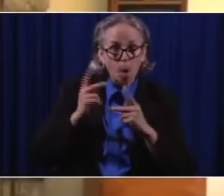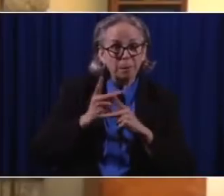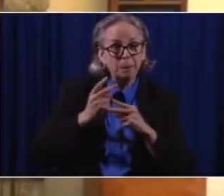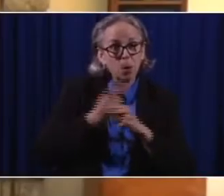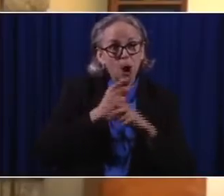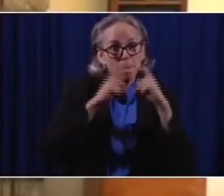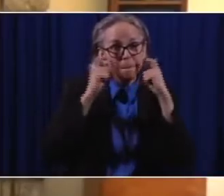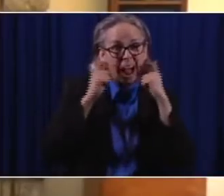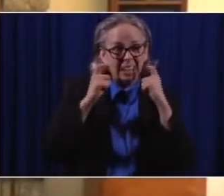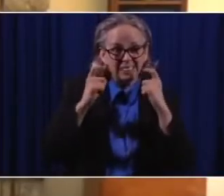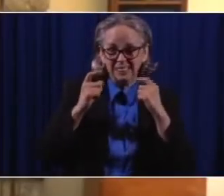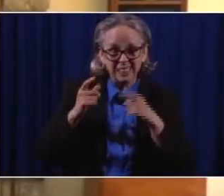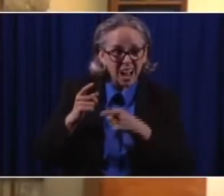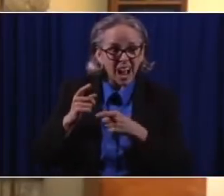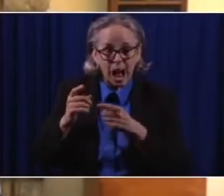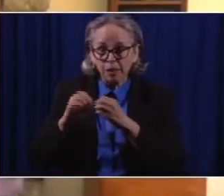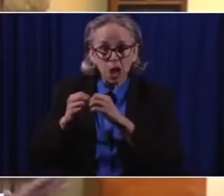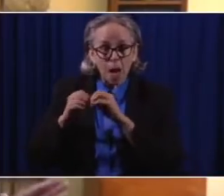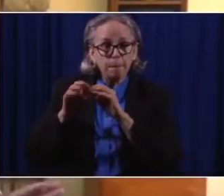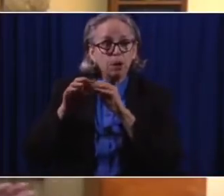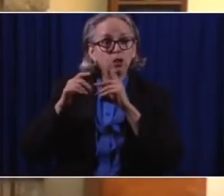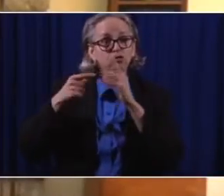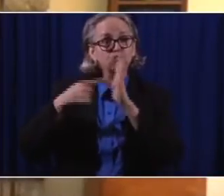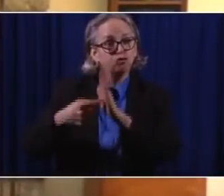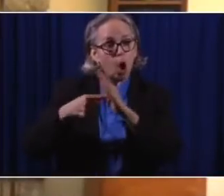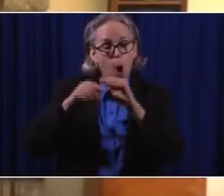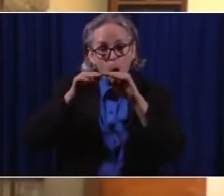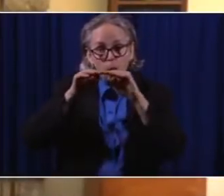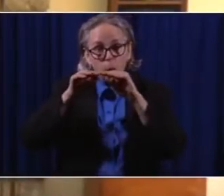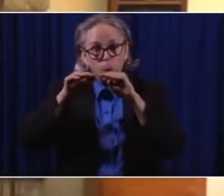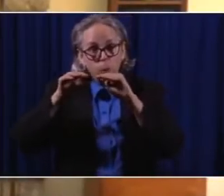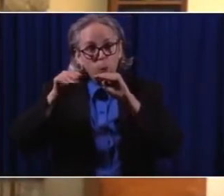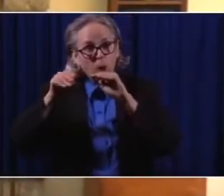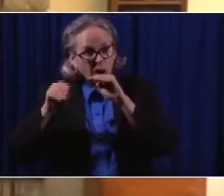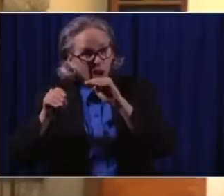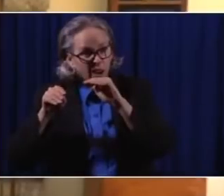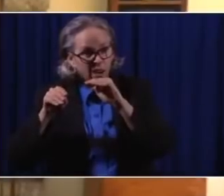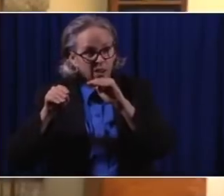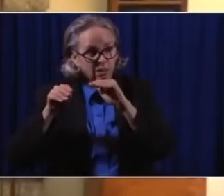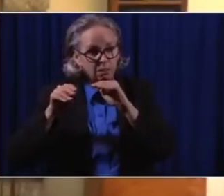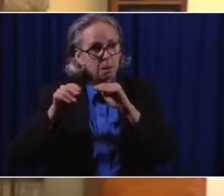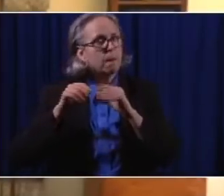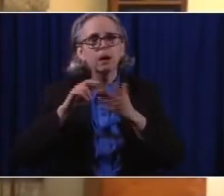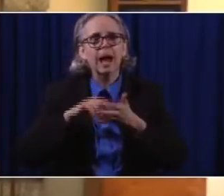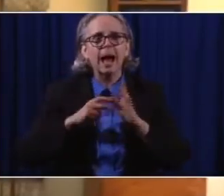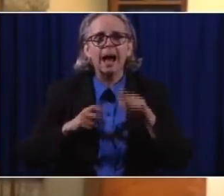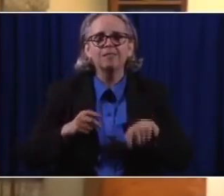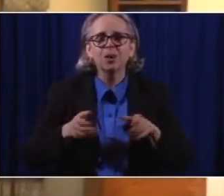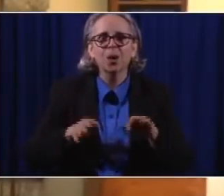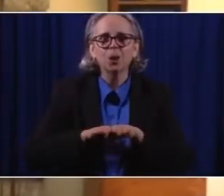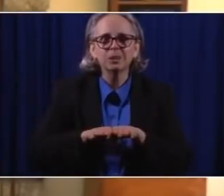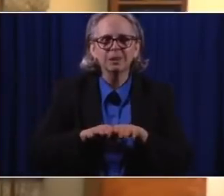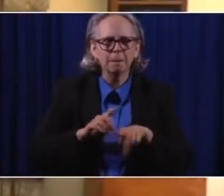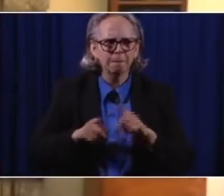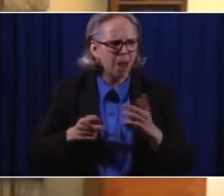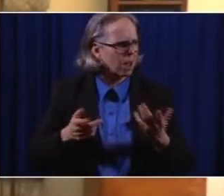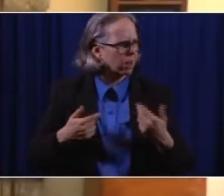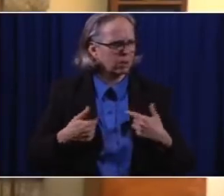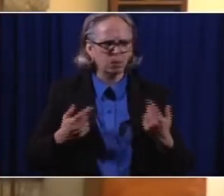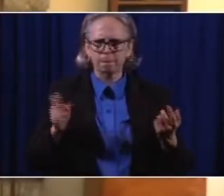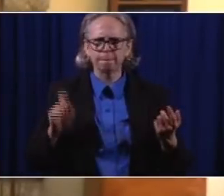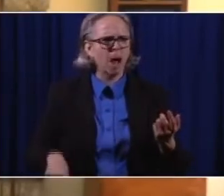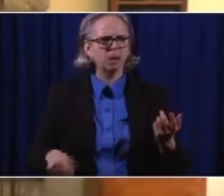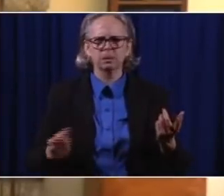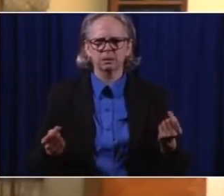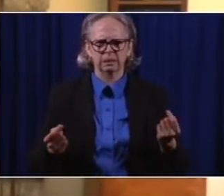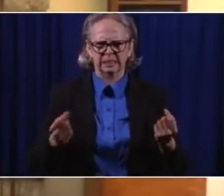can postpone that, and we may never have to do it. But we've got to see movement. We've got to see something that indicates that